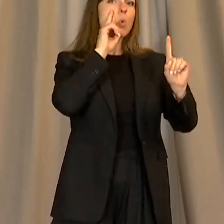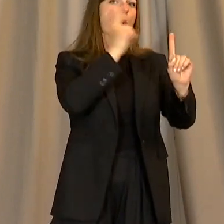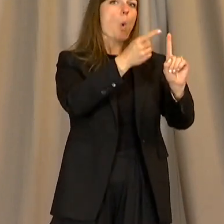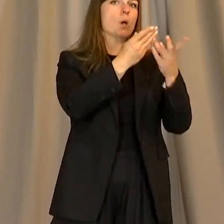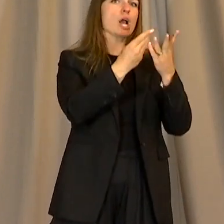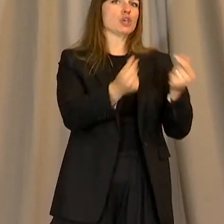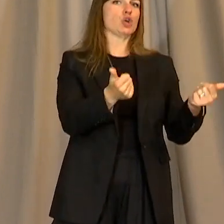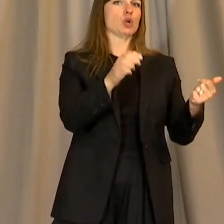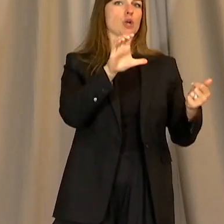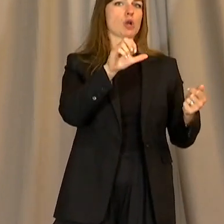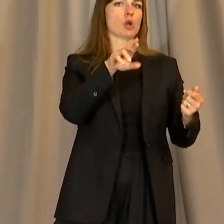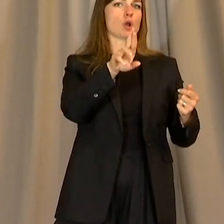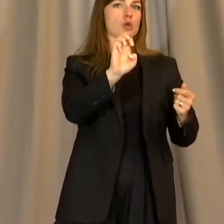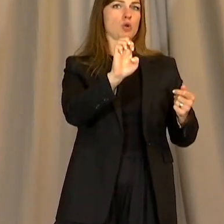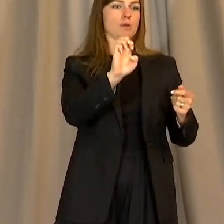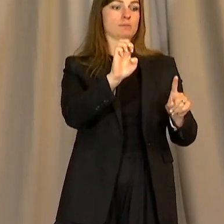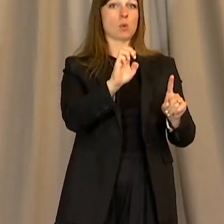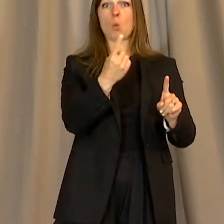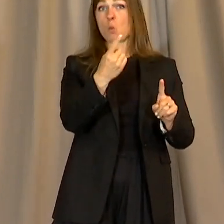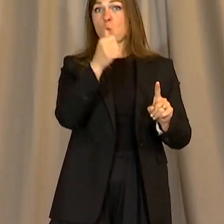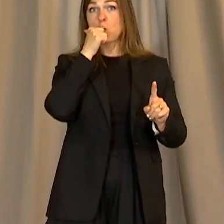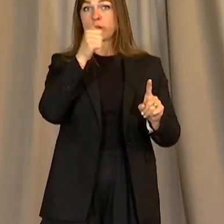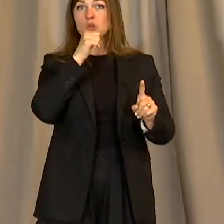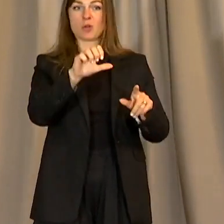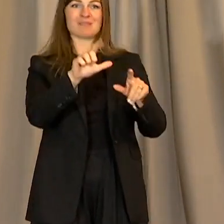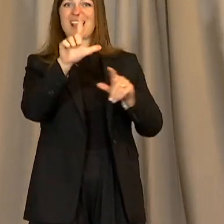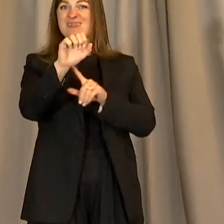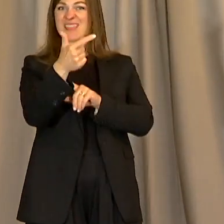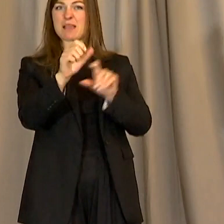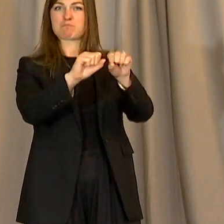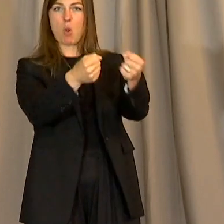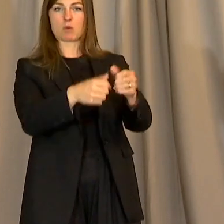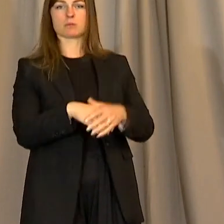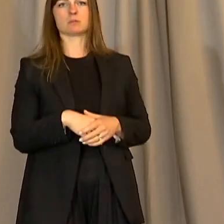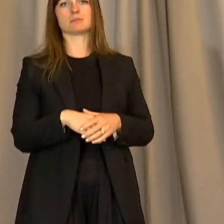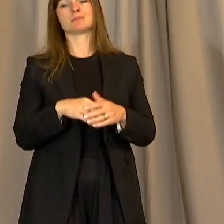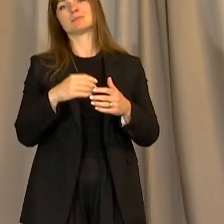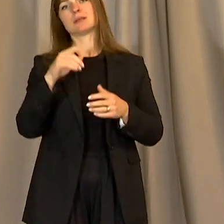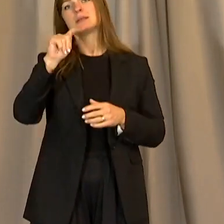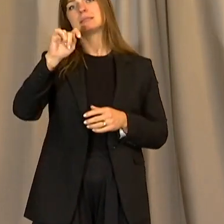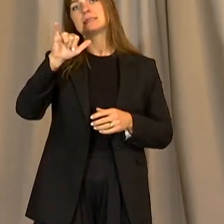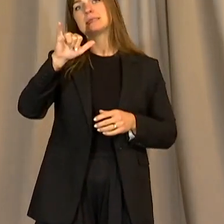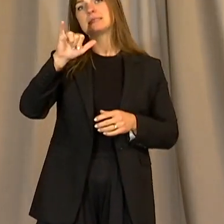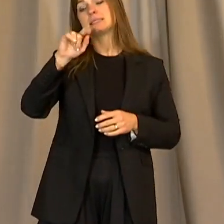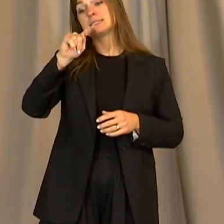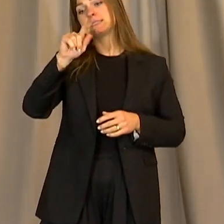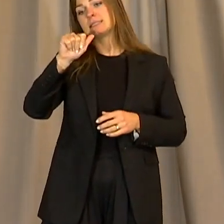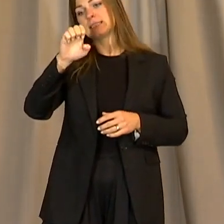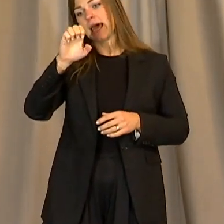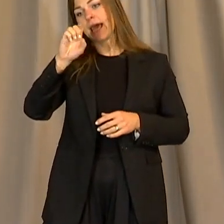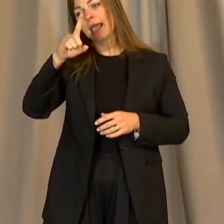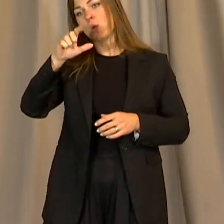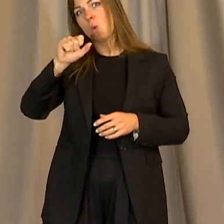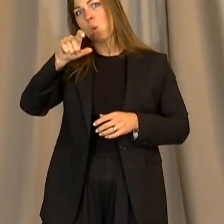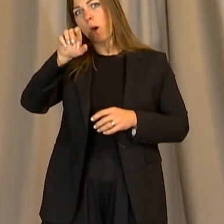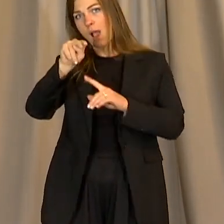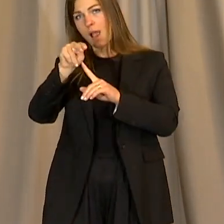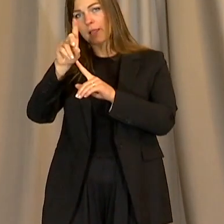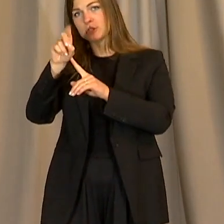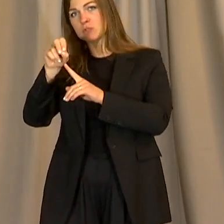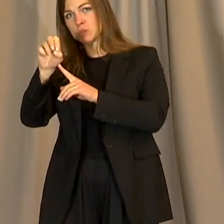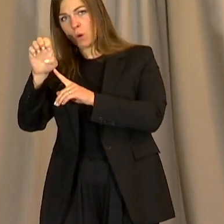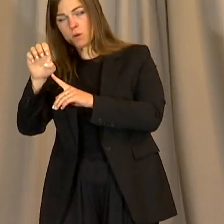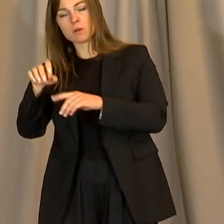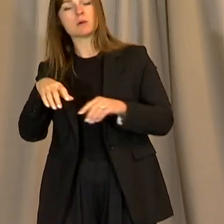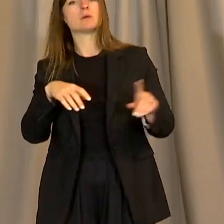the one girl had broken her leg and doing Taekwondo and figured out that she had a hereditary disease